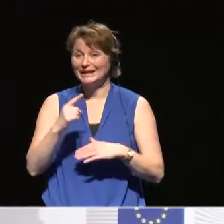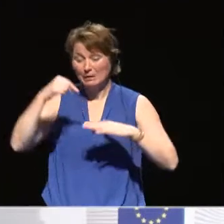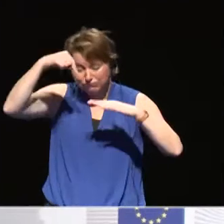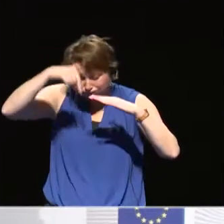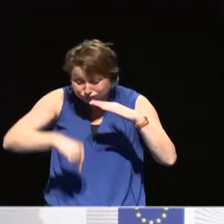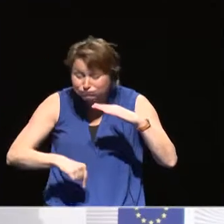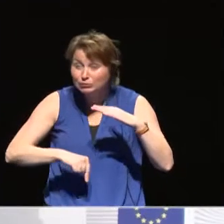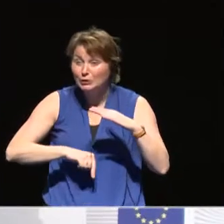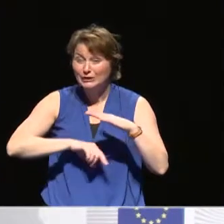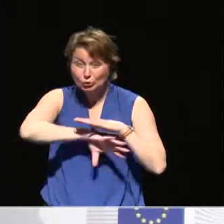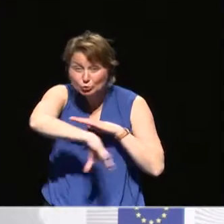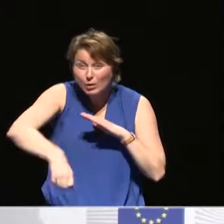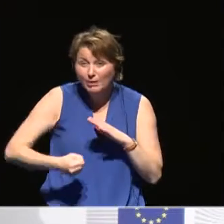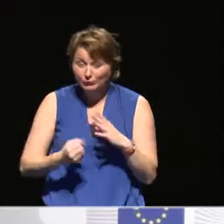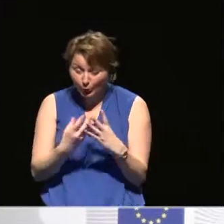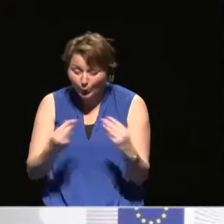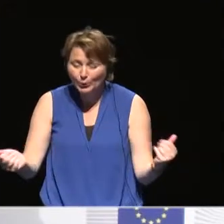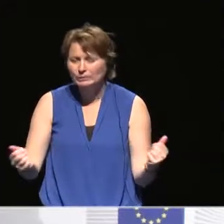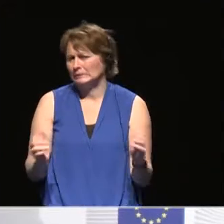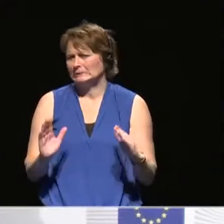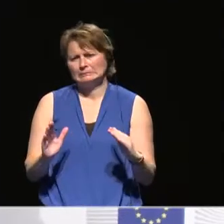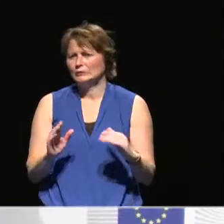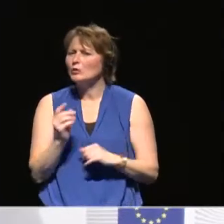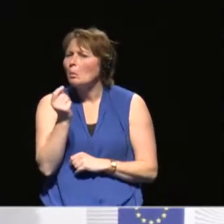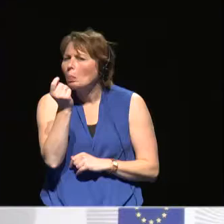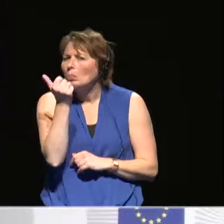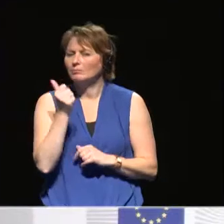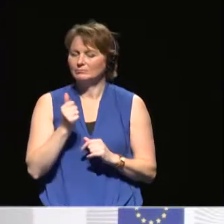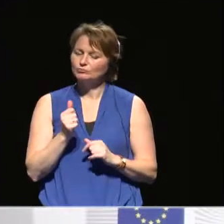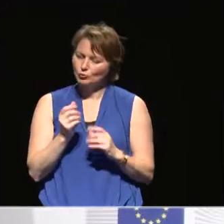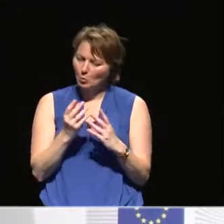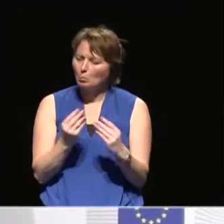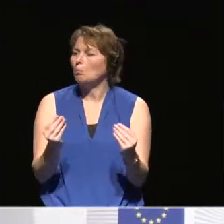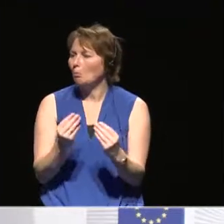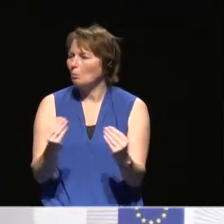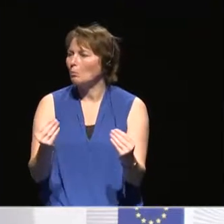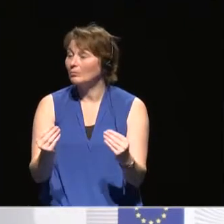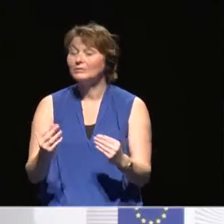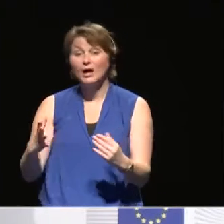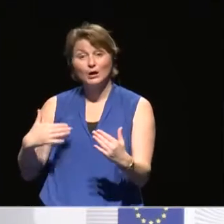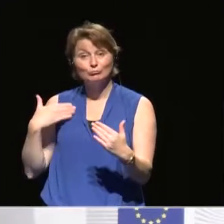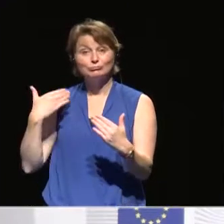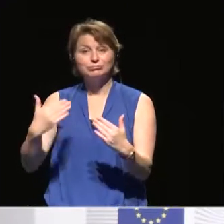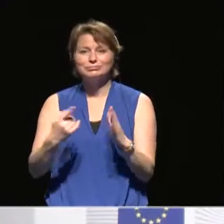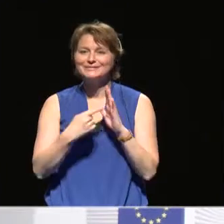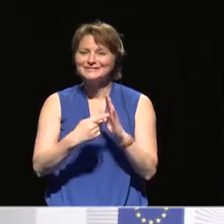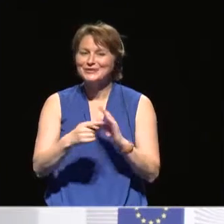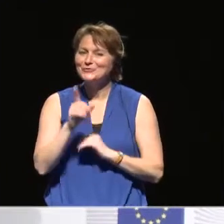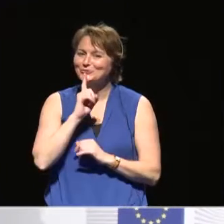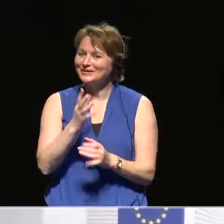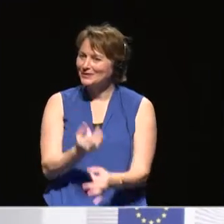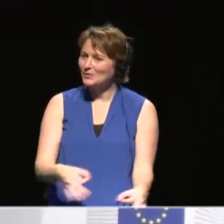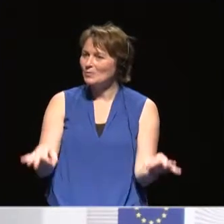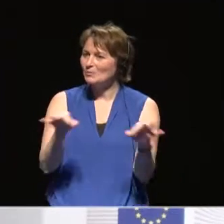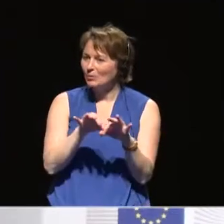curbing corruption in my country. But what I want to say is that what we have demonstrated so far is that why it's important to support